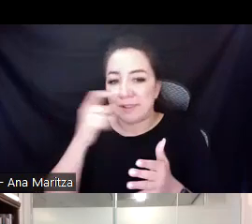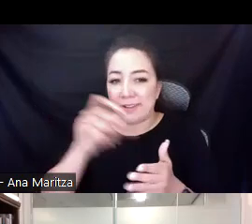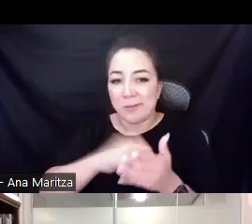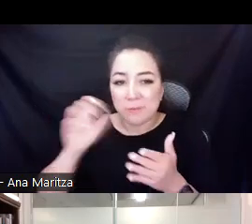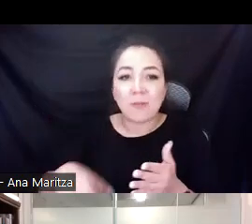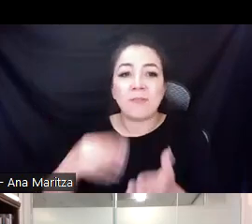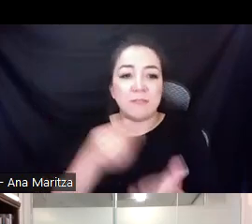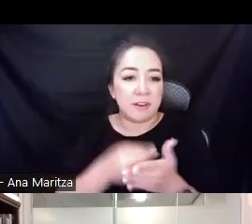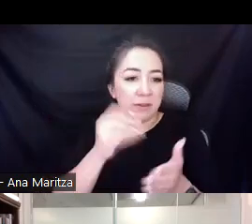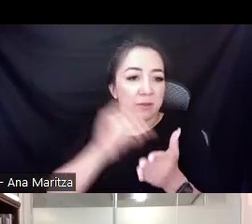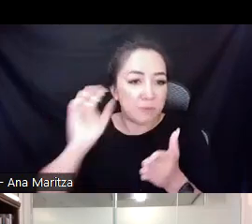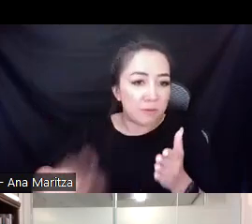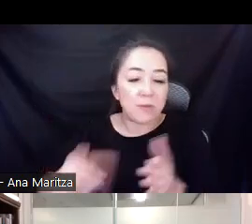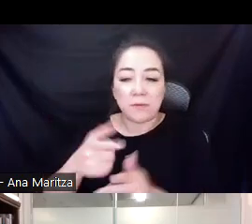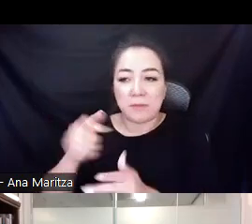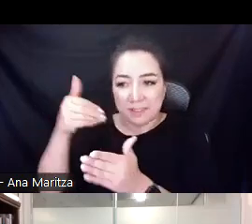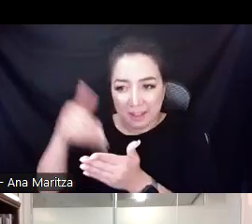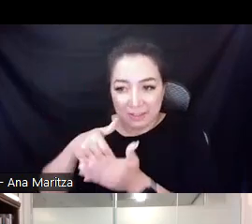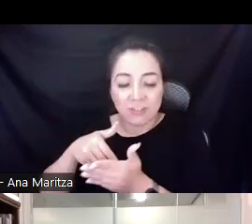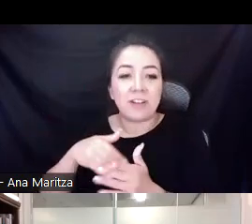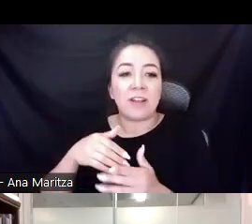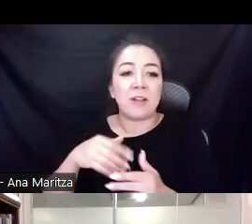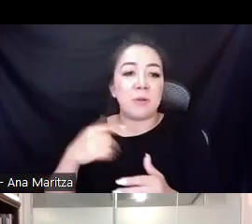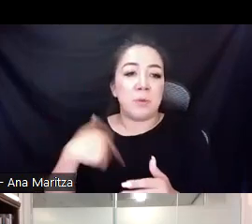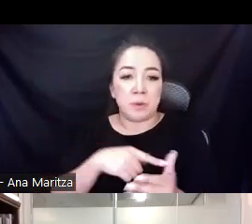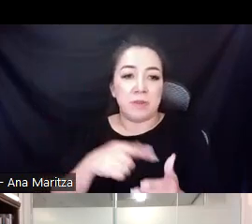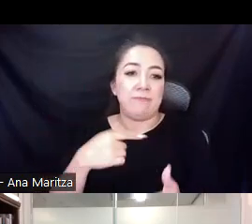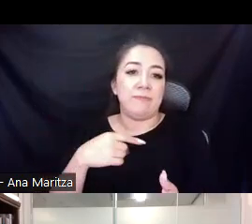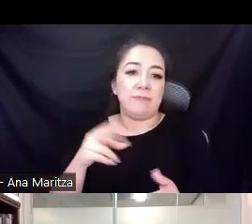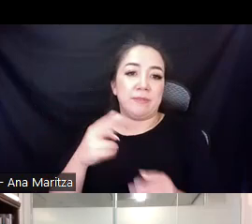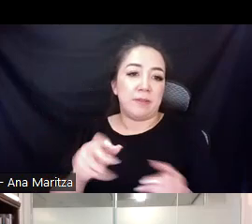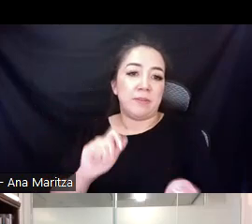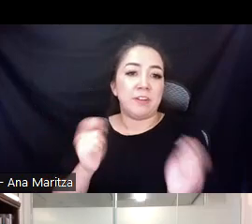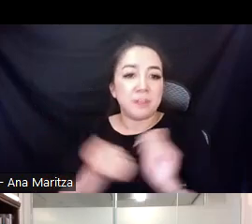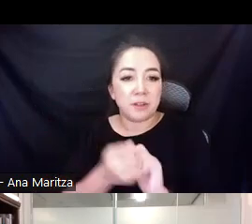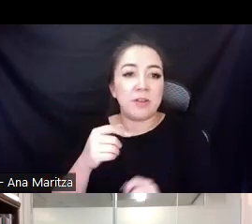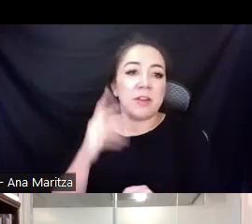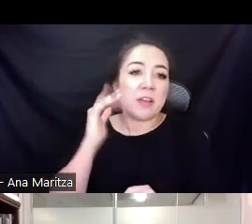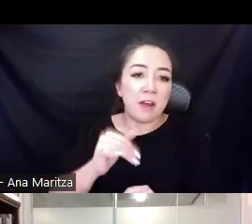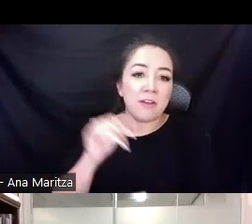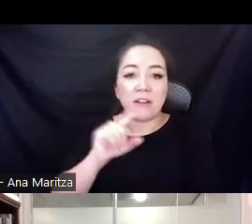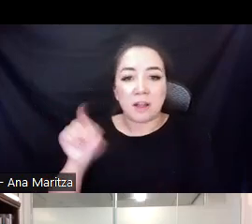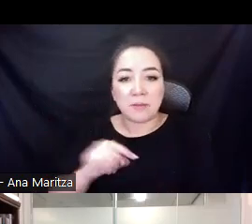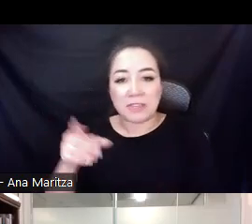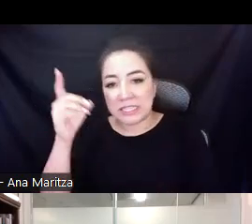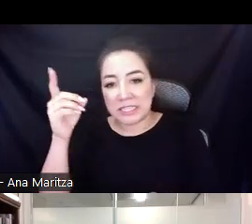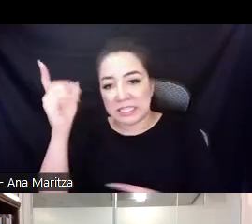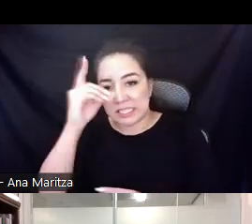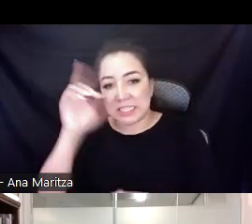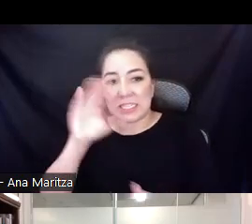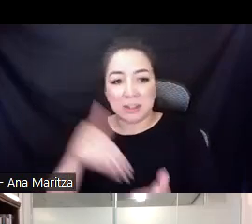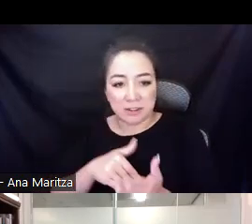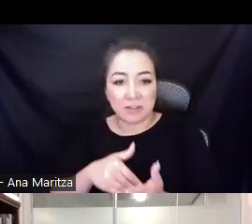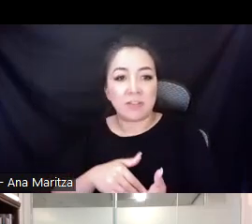was removed from the centers. And we were renamed at that point the California Alzheimer's Disease Centers, and the funding